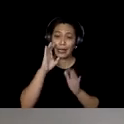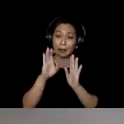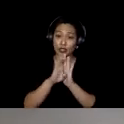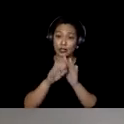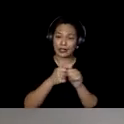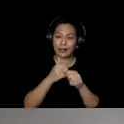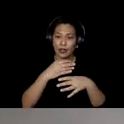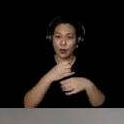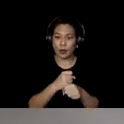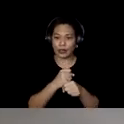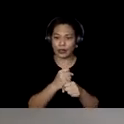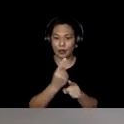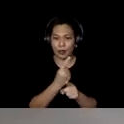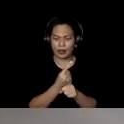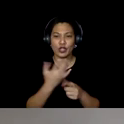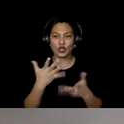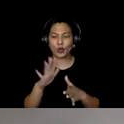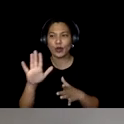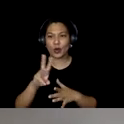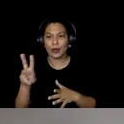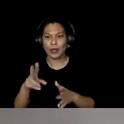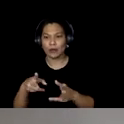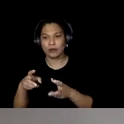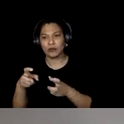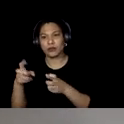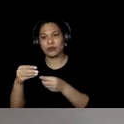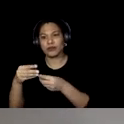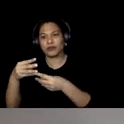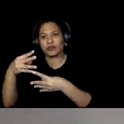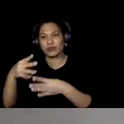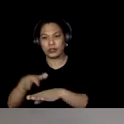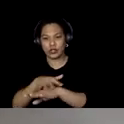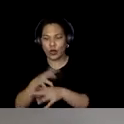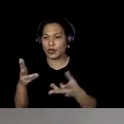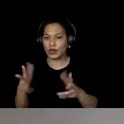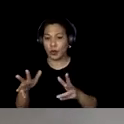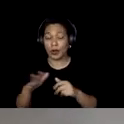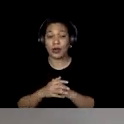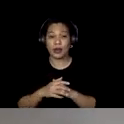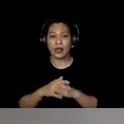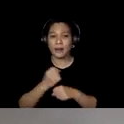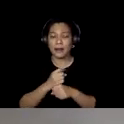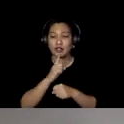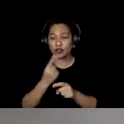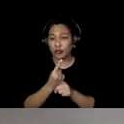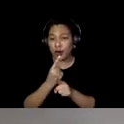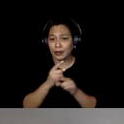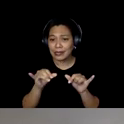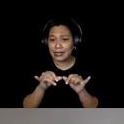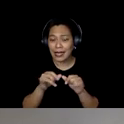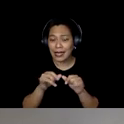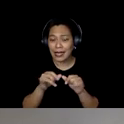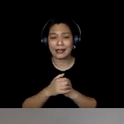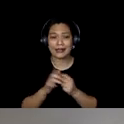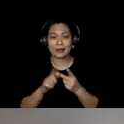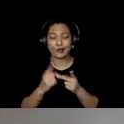so that they're not slowing down your website. I won't get too much into the technical details, but just make sure they're the proper size for where you're placing them. Make sure it's the